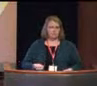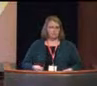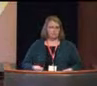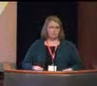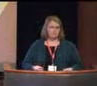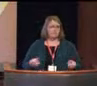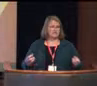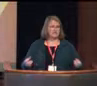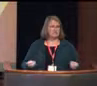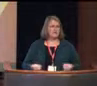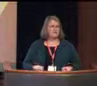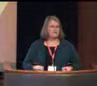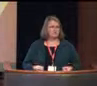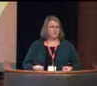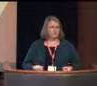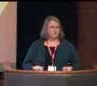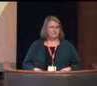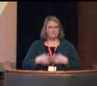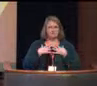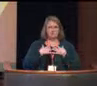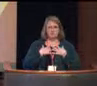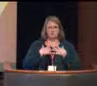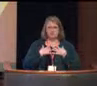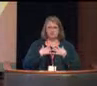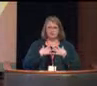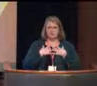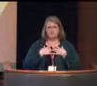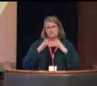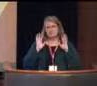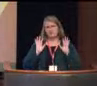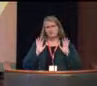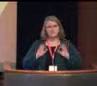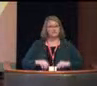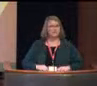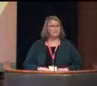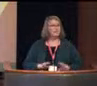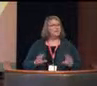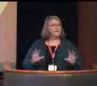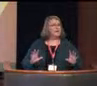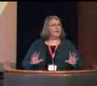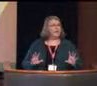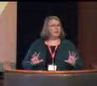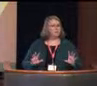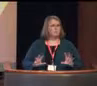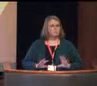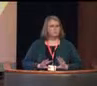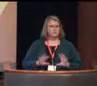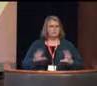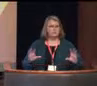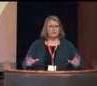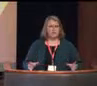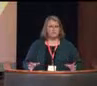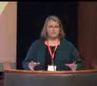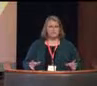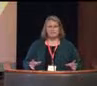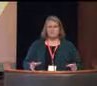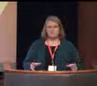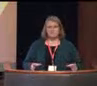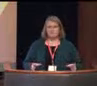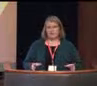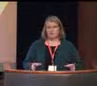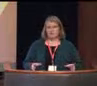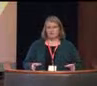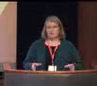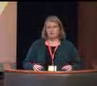about resources, that contextual element as a community psychologist makes my heart sing. But really thinking about